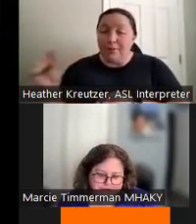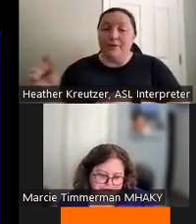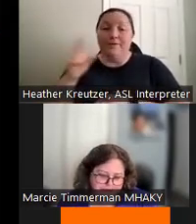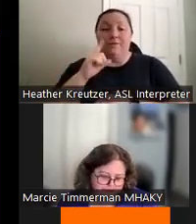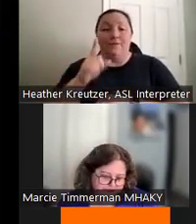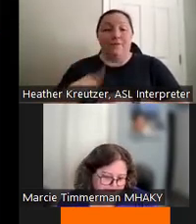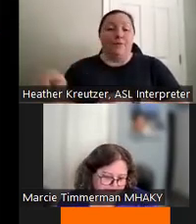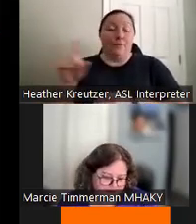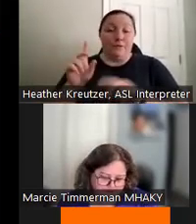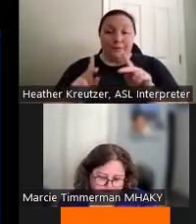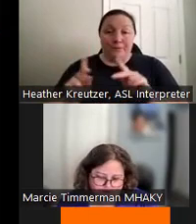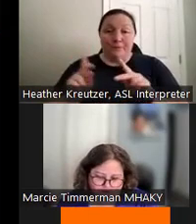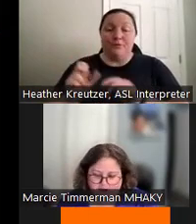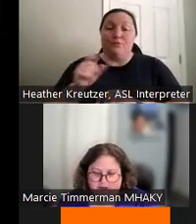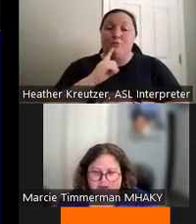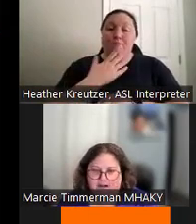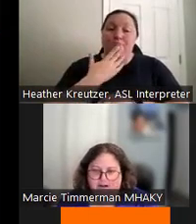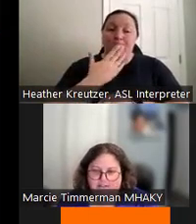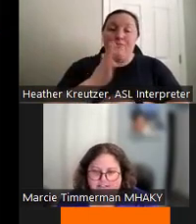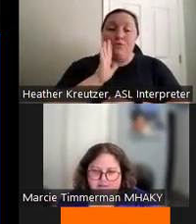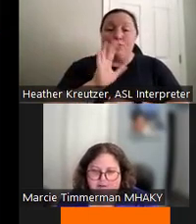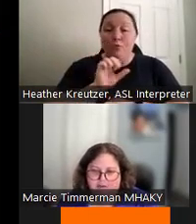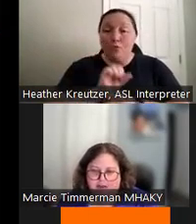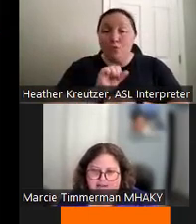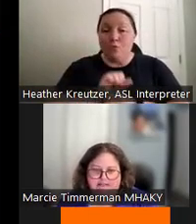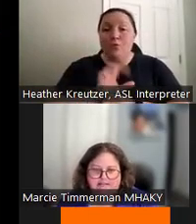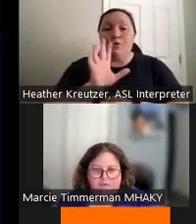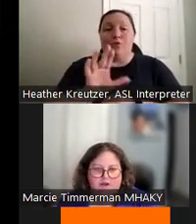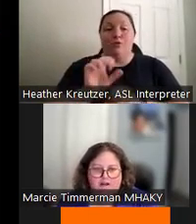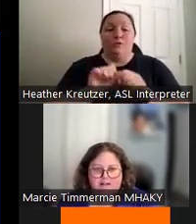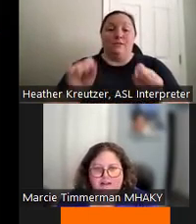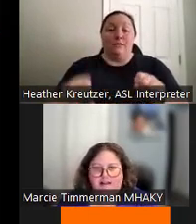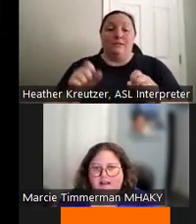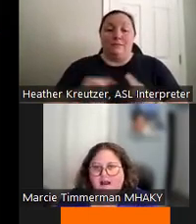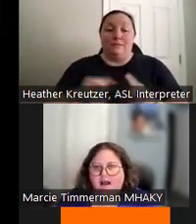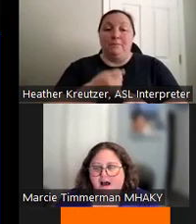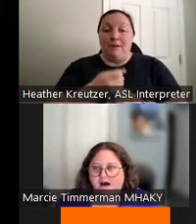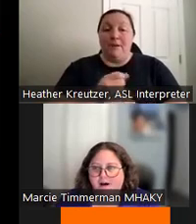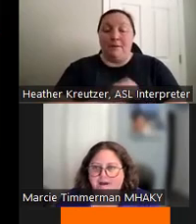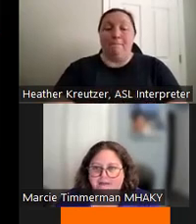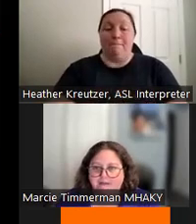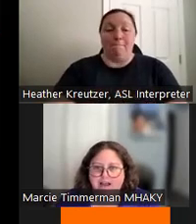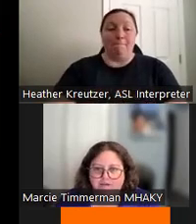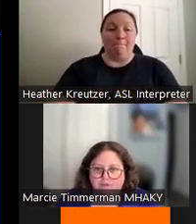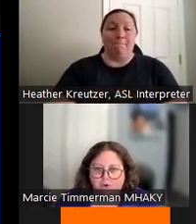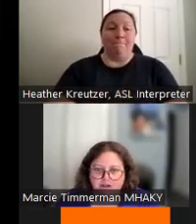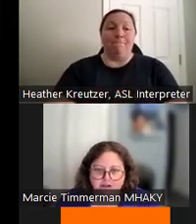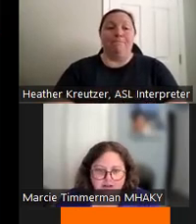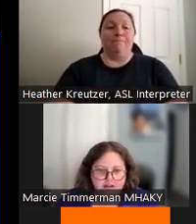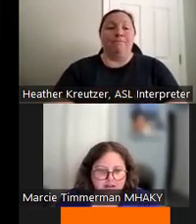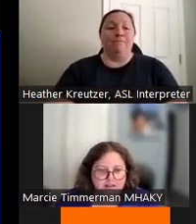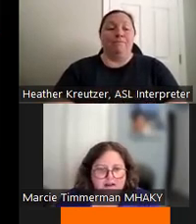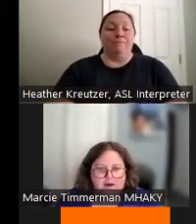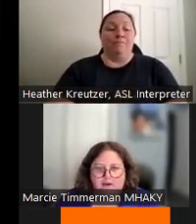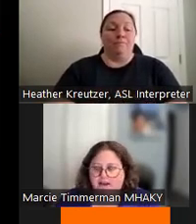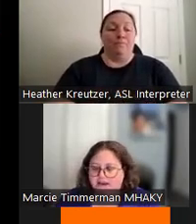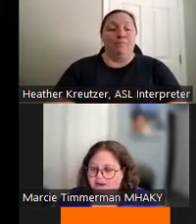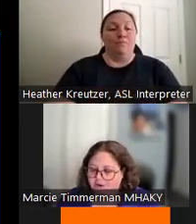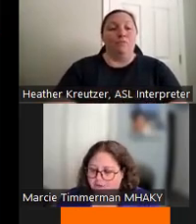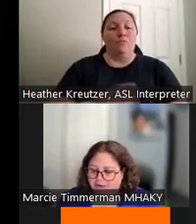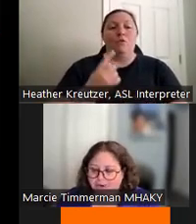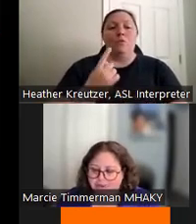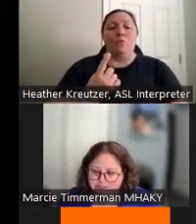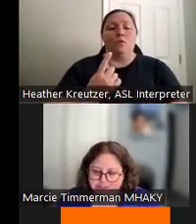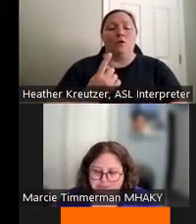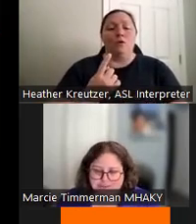those folks. So we really want to thank her for her work and her system impact as well. And then we have one that